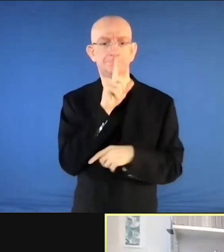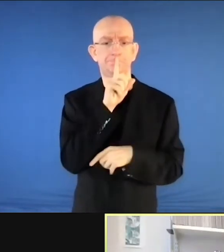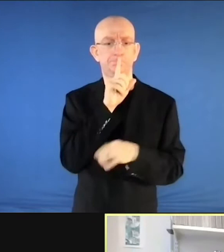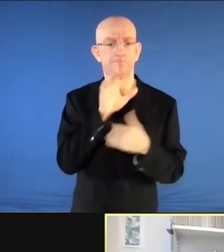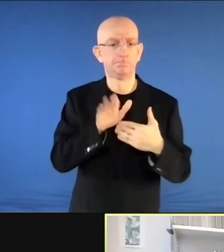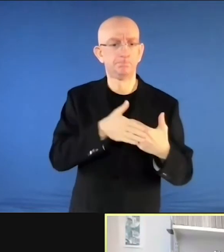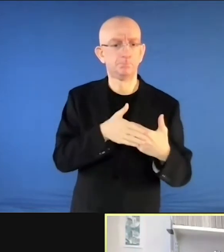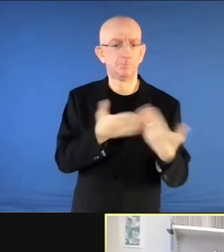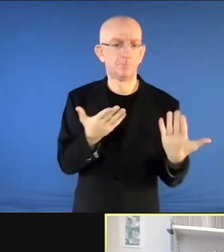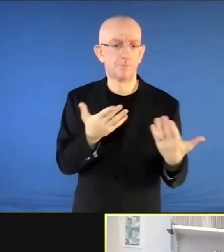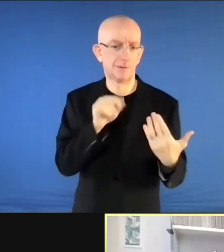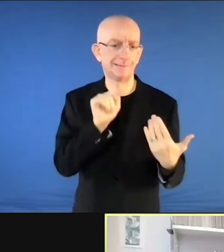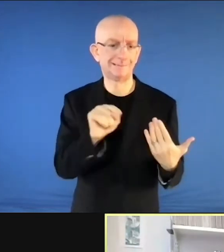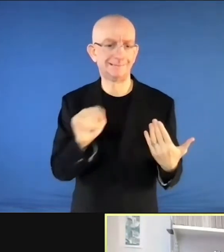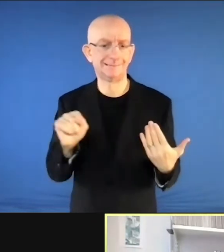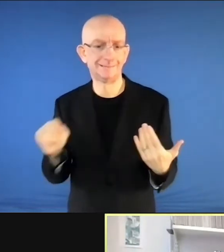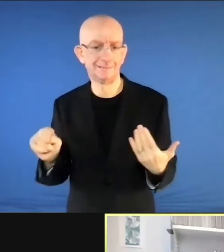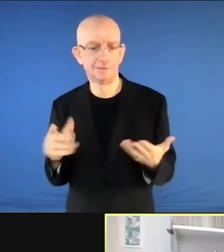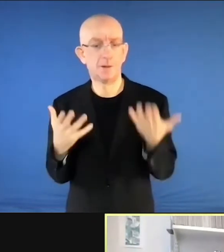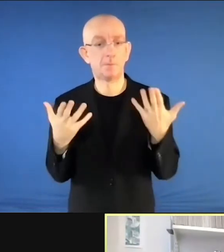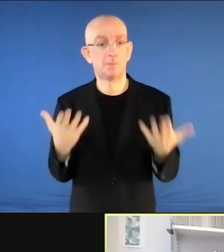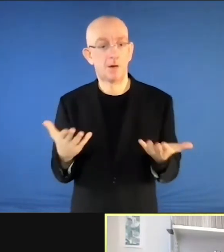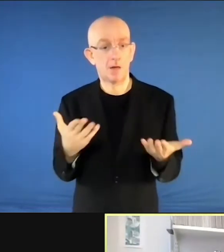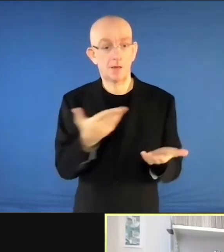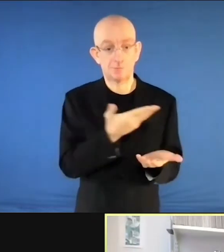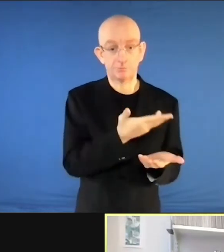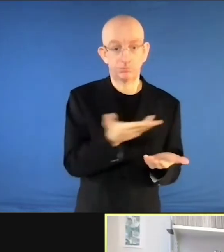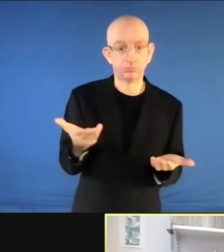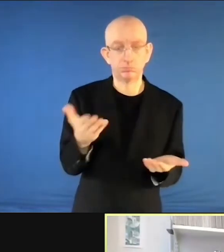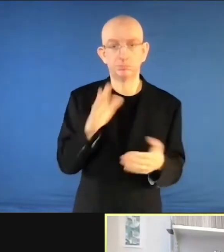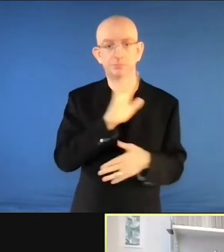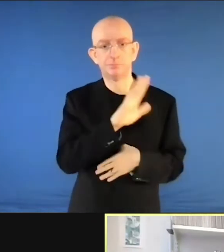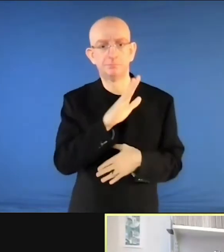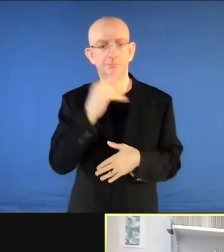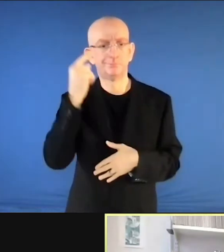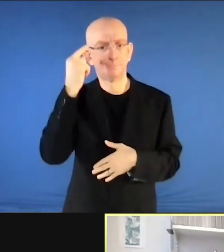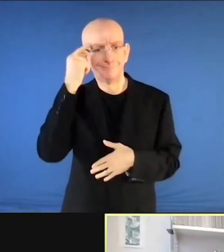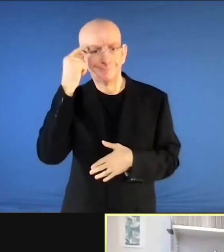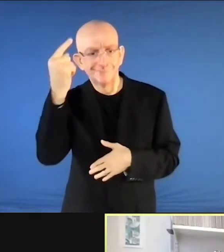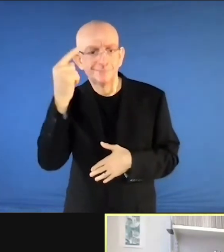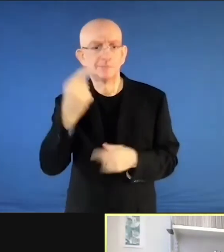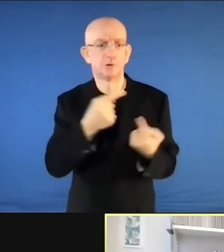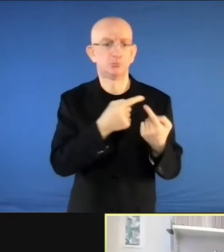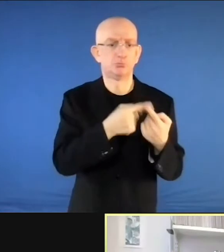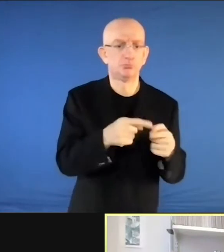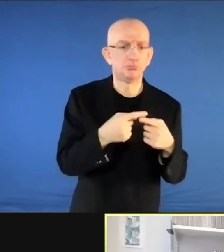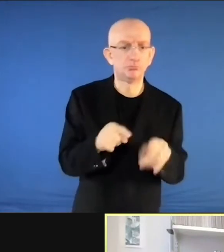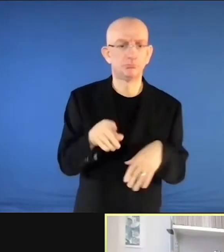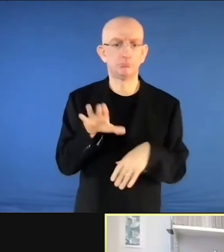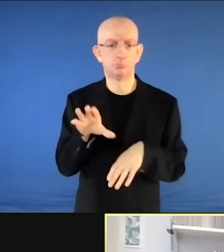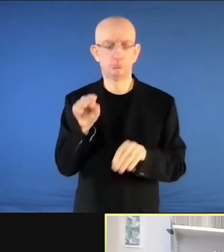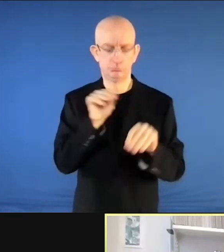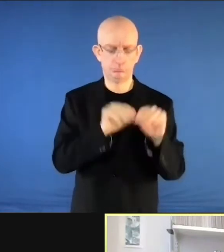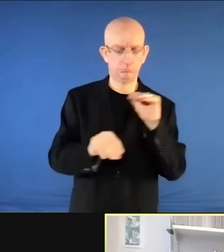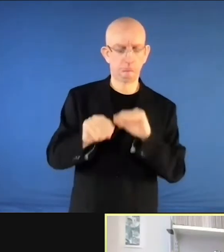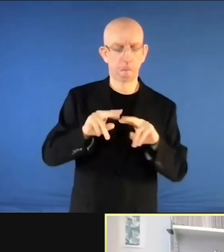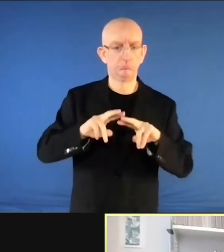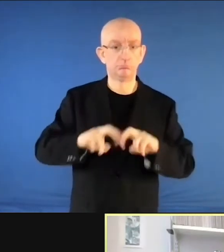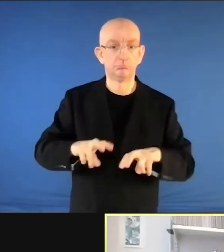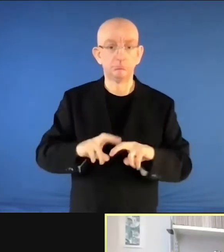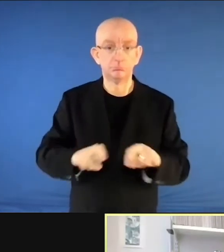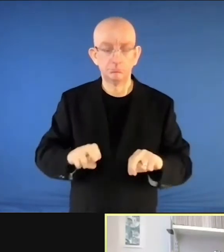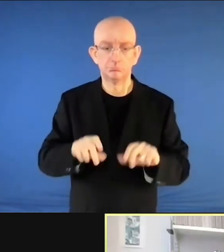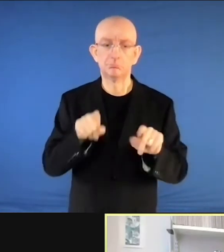your analysis and acknowledging that you have developed your analysis, having spoken with